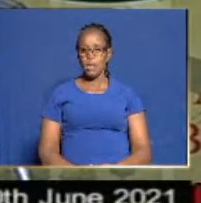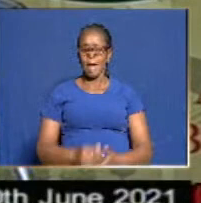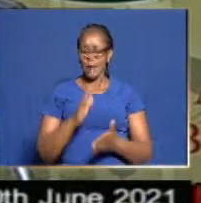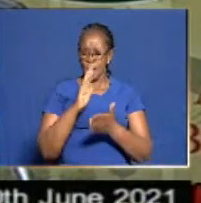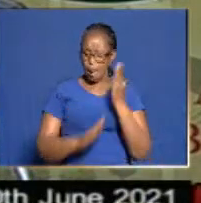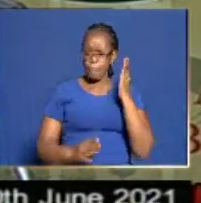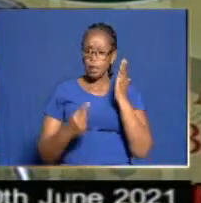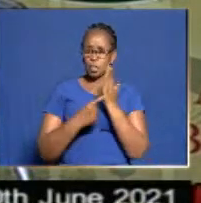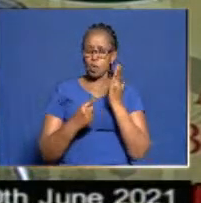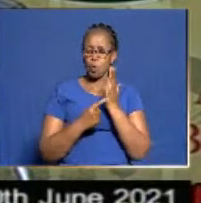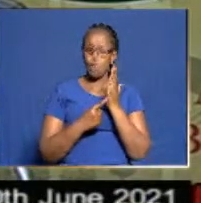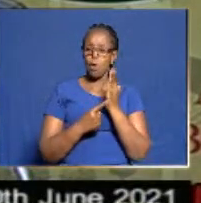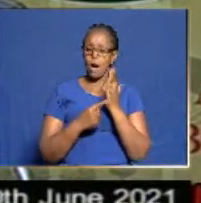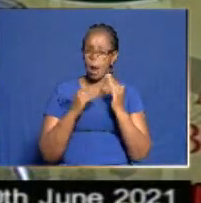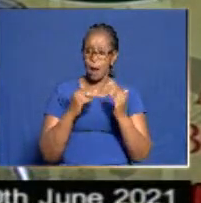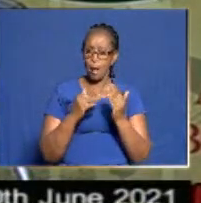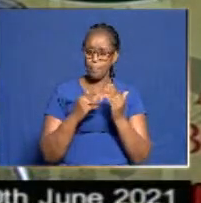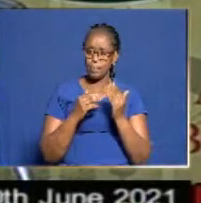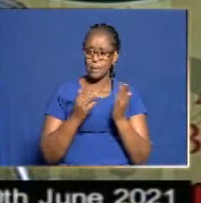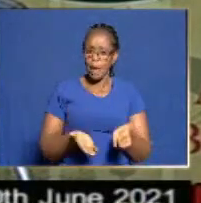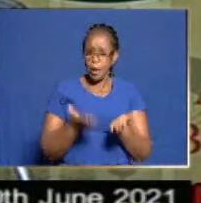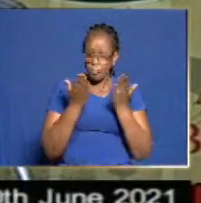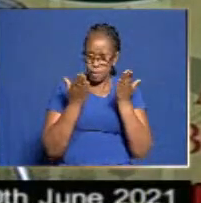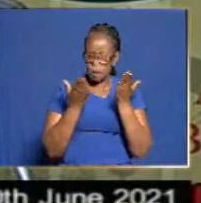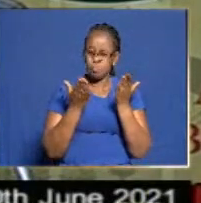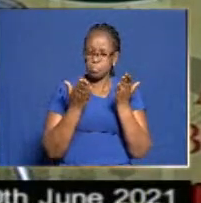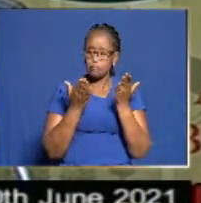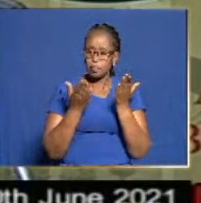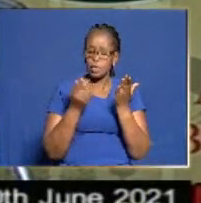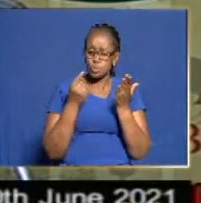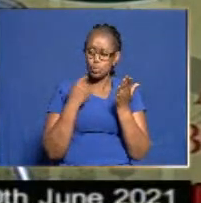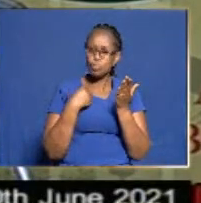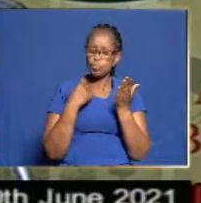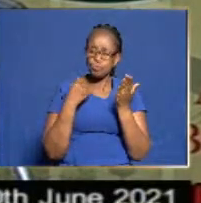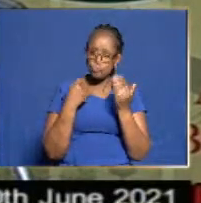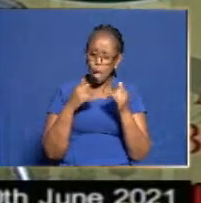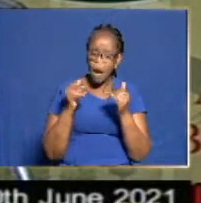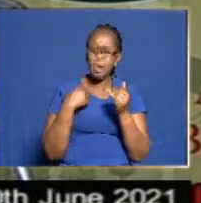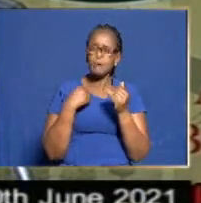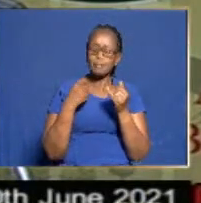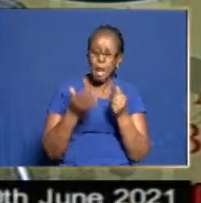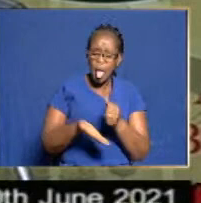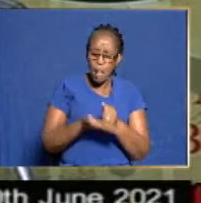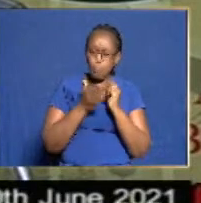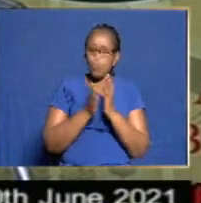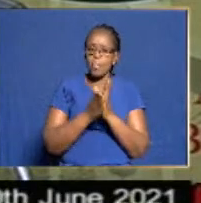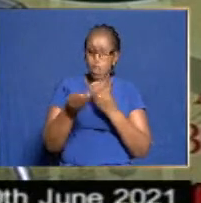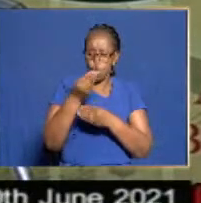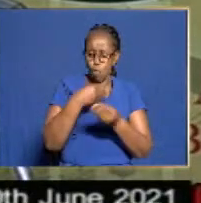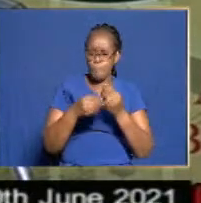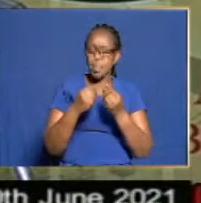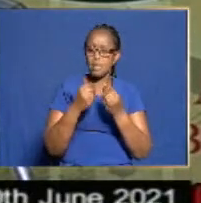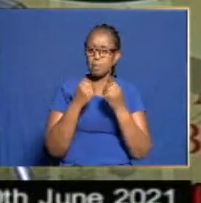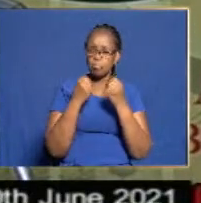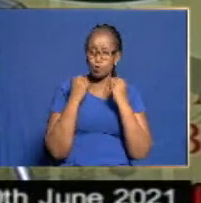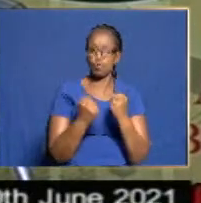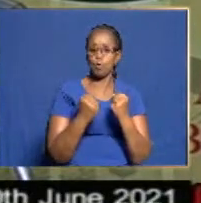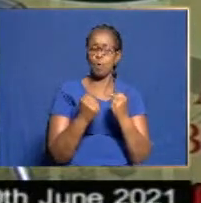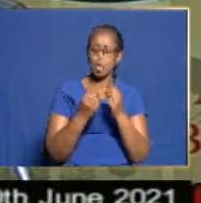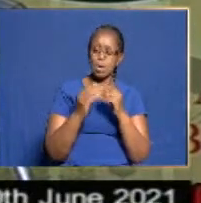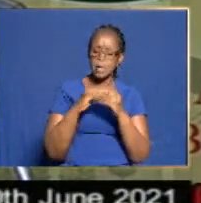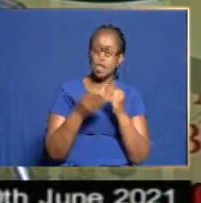advancements portend great potential to catalyze economic recovery, create jobs, and improve